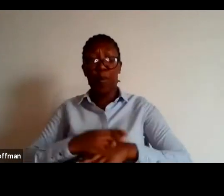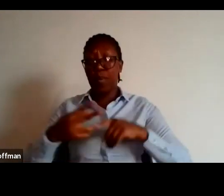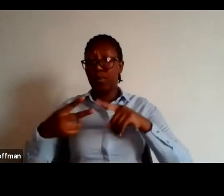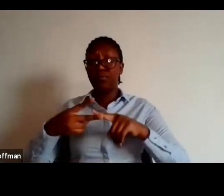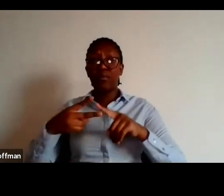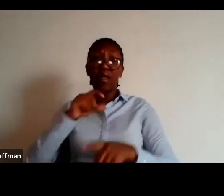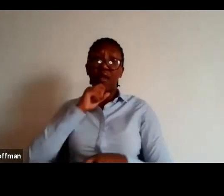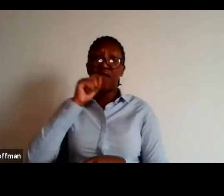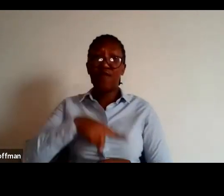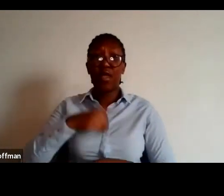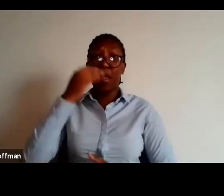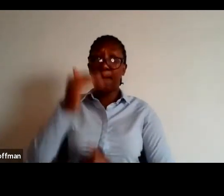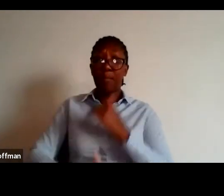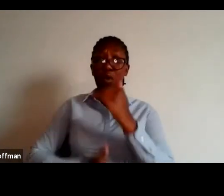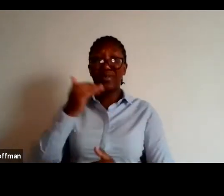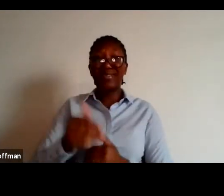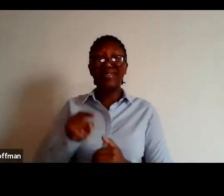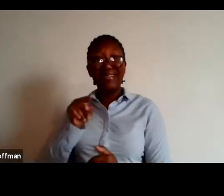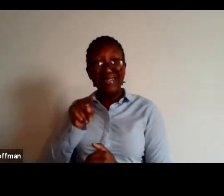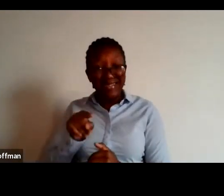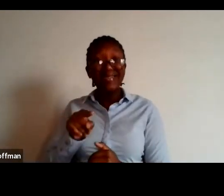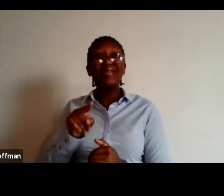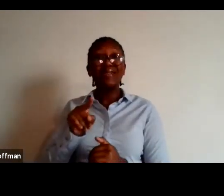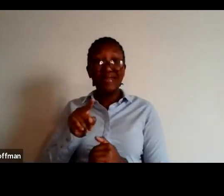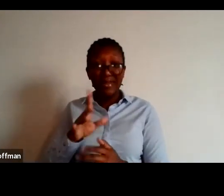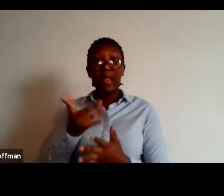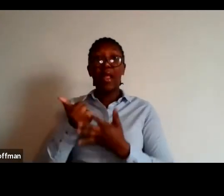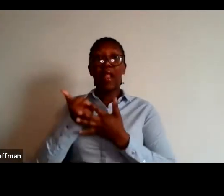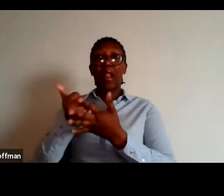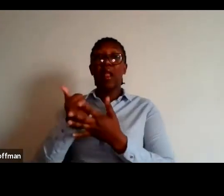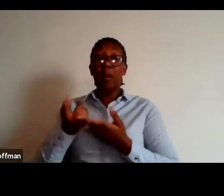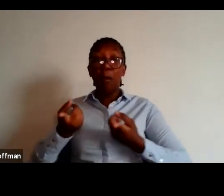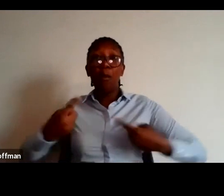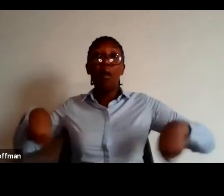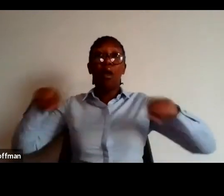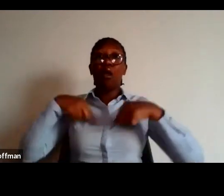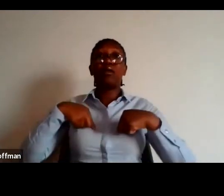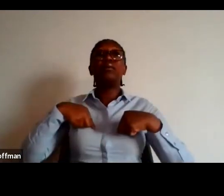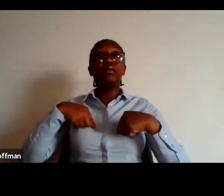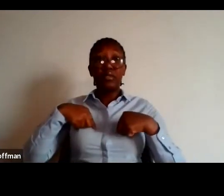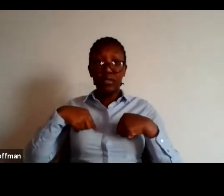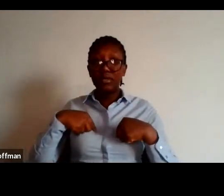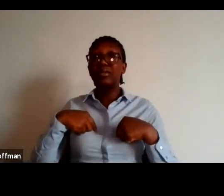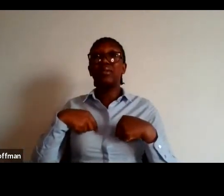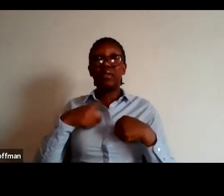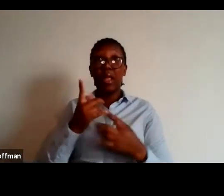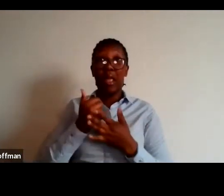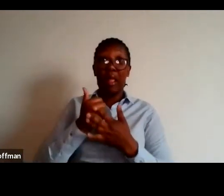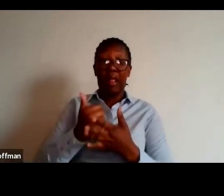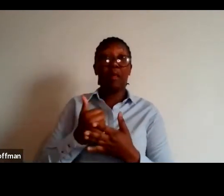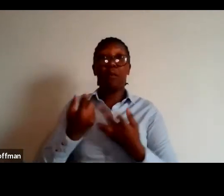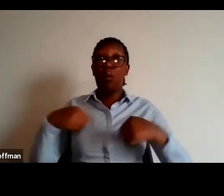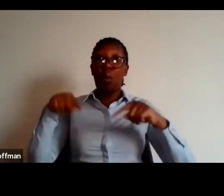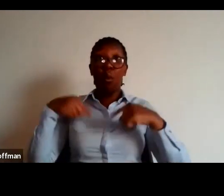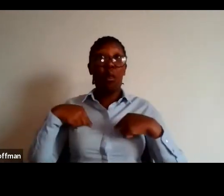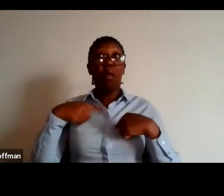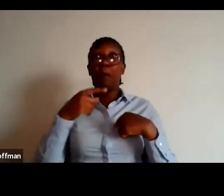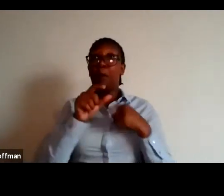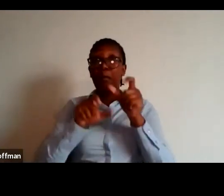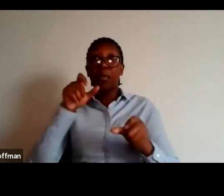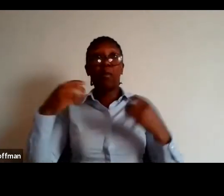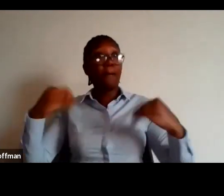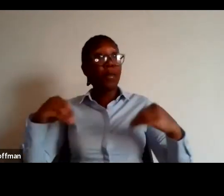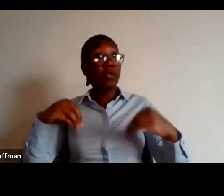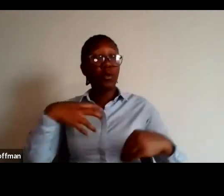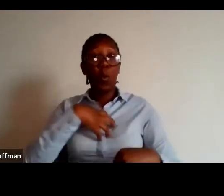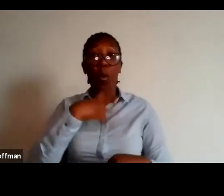actually is intended to assist all of us in terms of ensuring that as